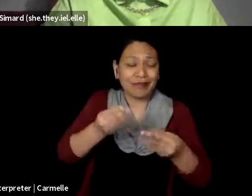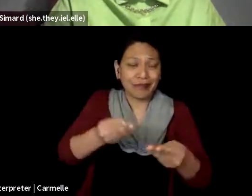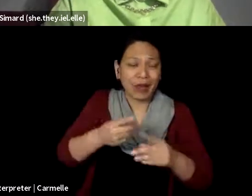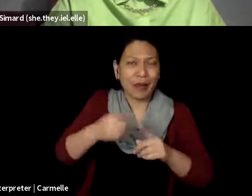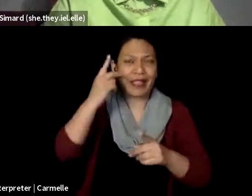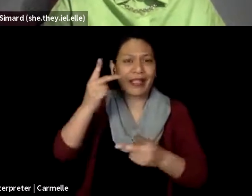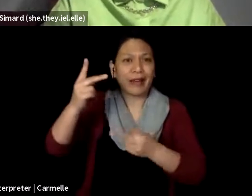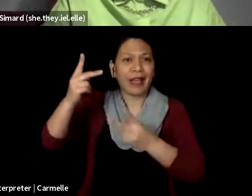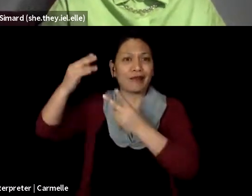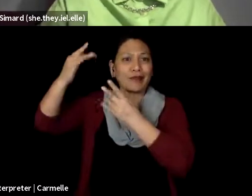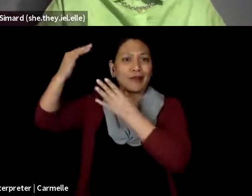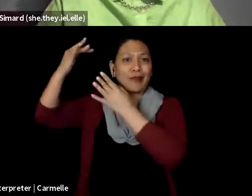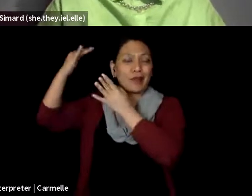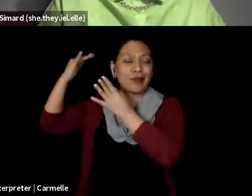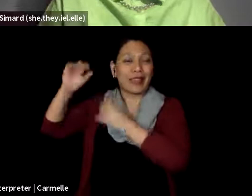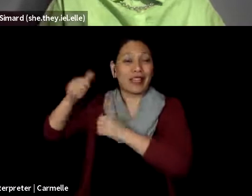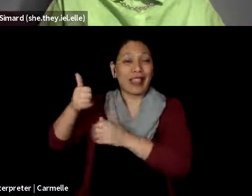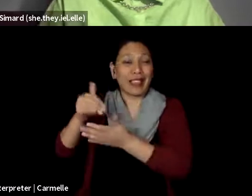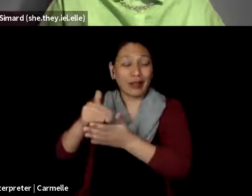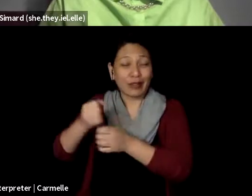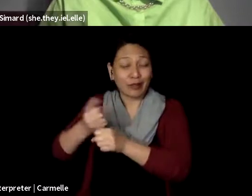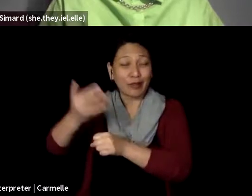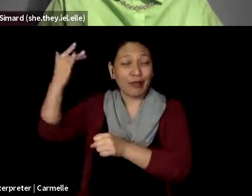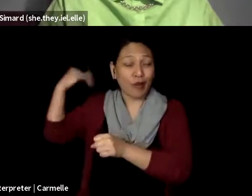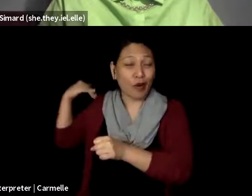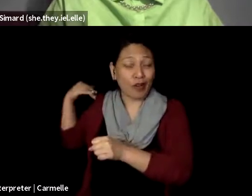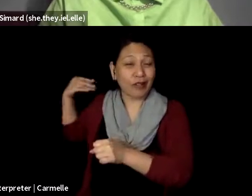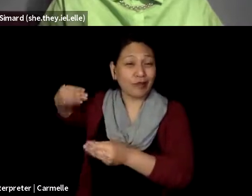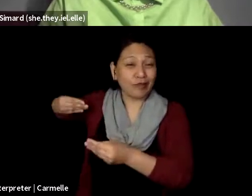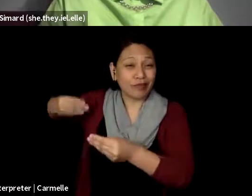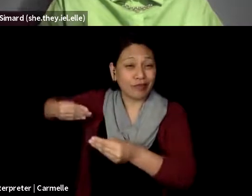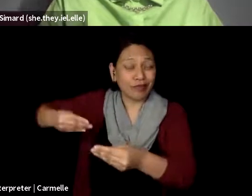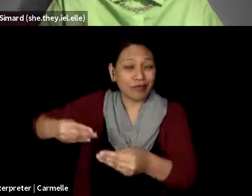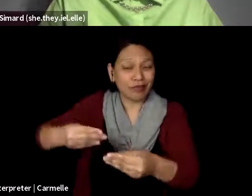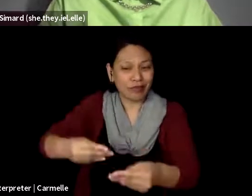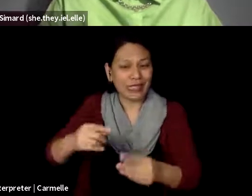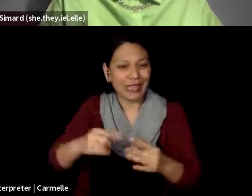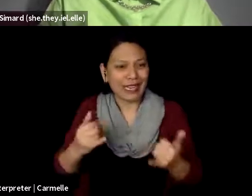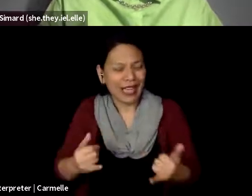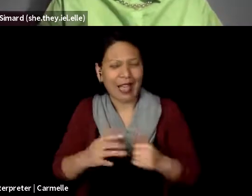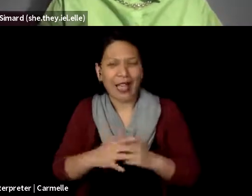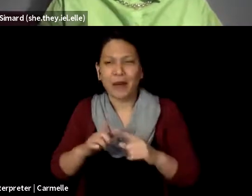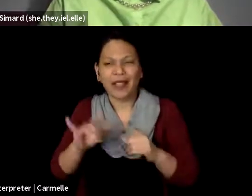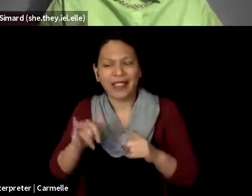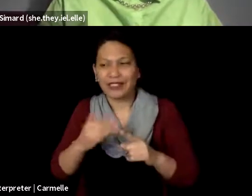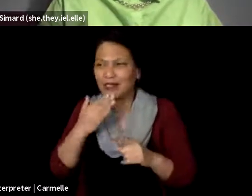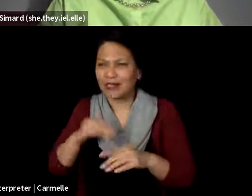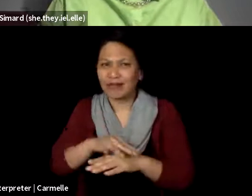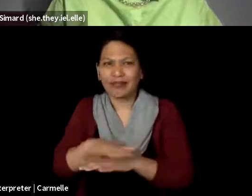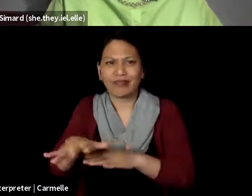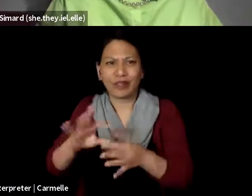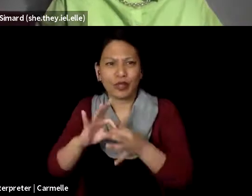and 10,000 years in the future, and how that's also really a connection to community in such a way that is